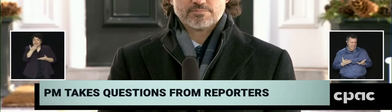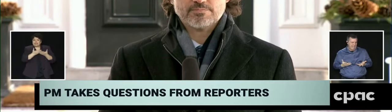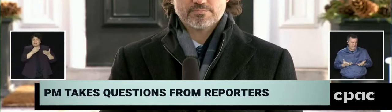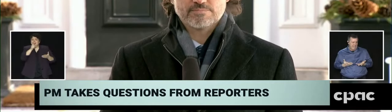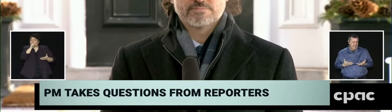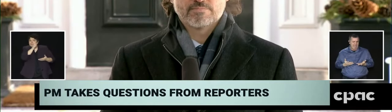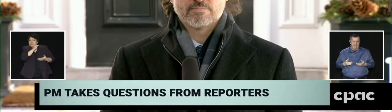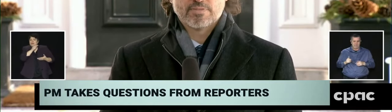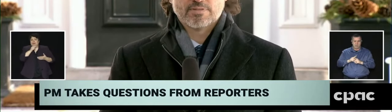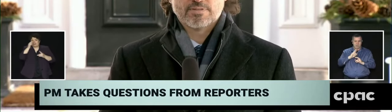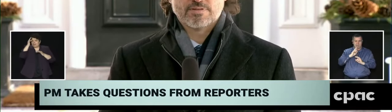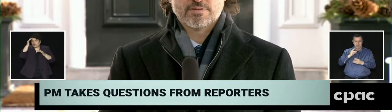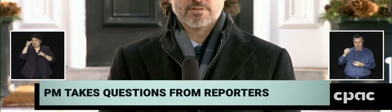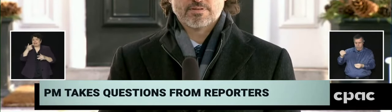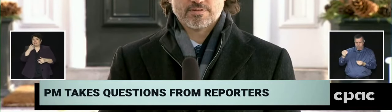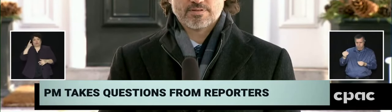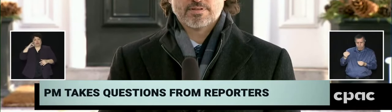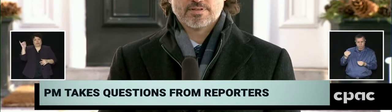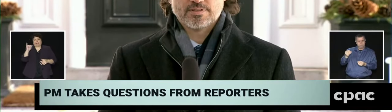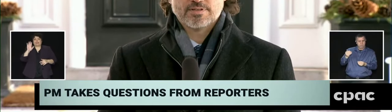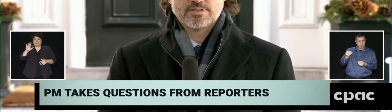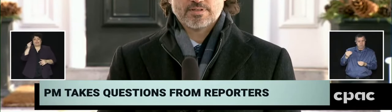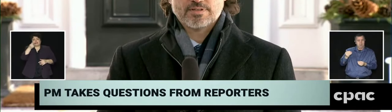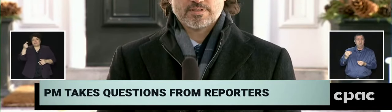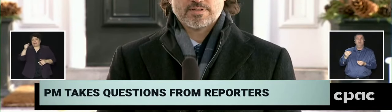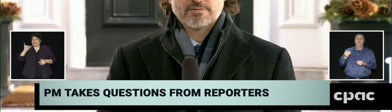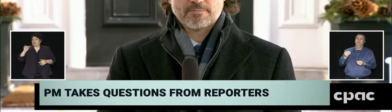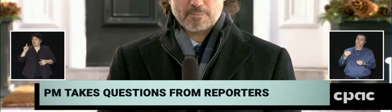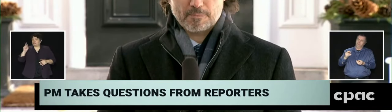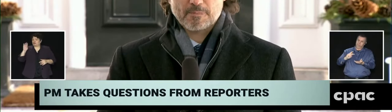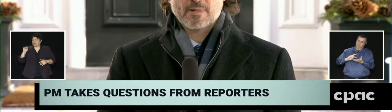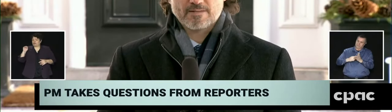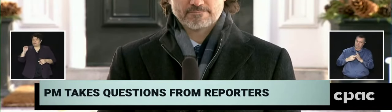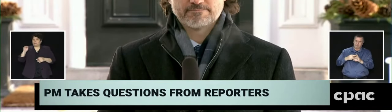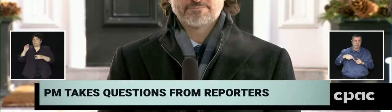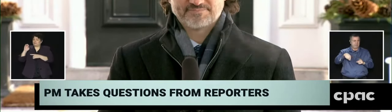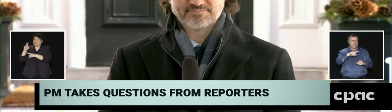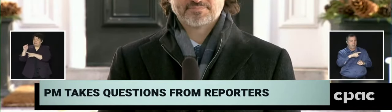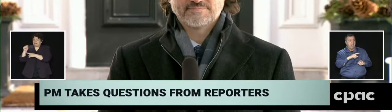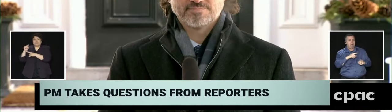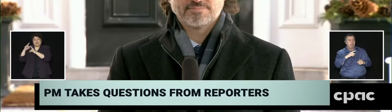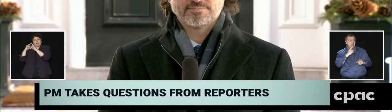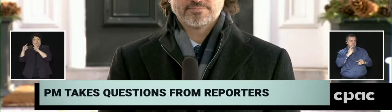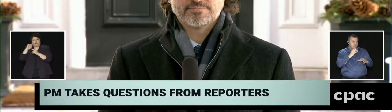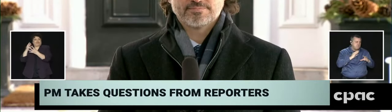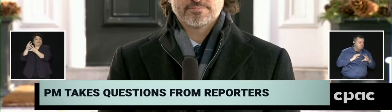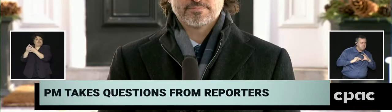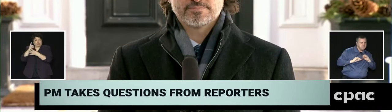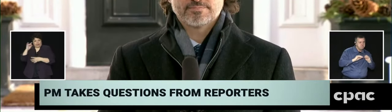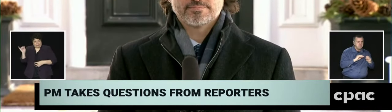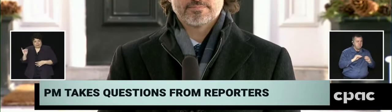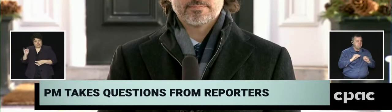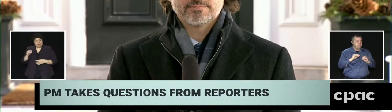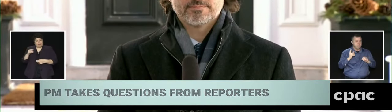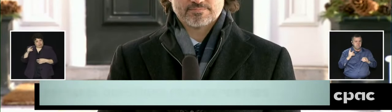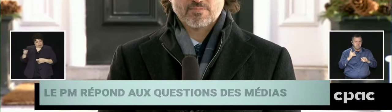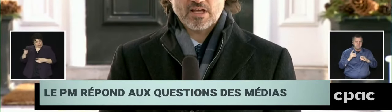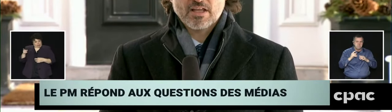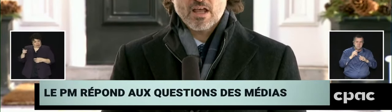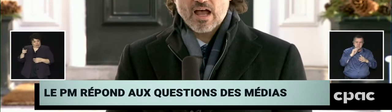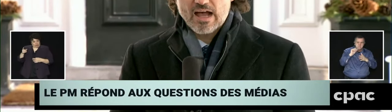internment camps, things like that? And also, how do you ensure Canadians, as you move to set up this 3-day quarantine, that they're not going to be essentially held in